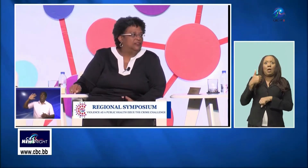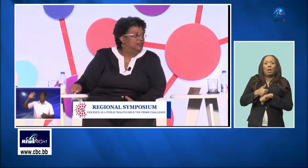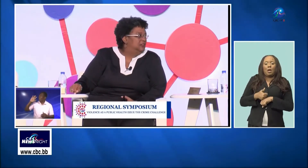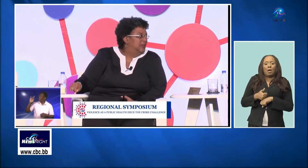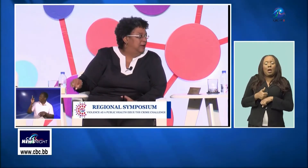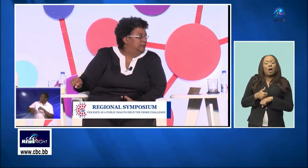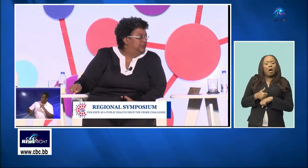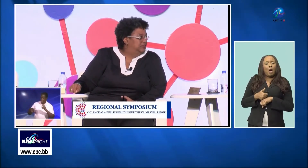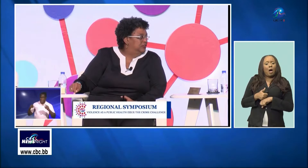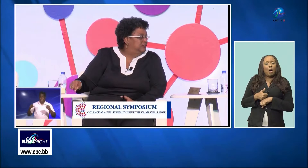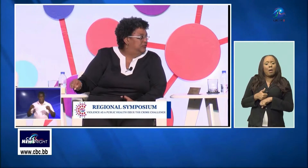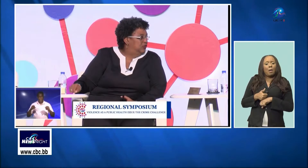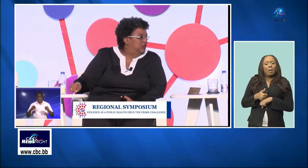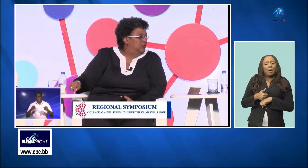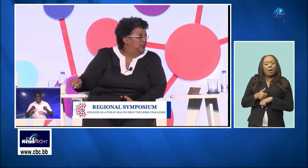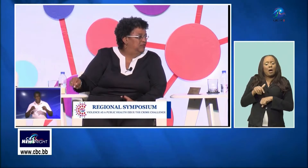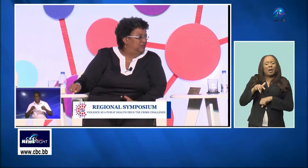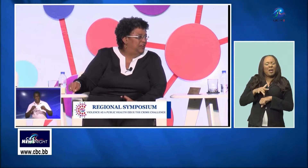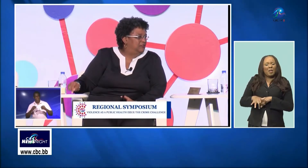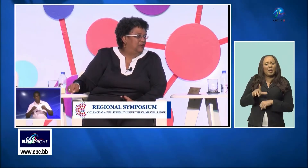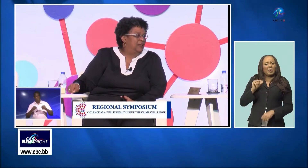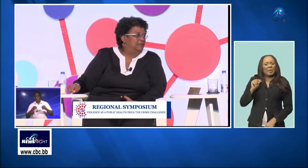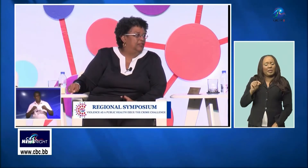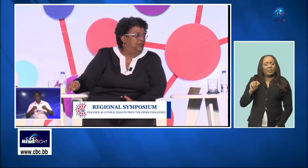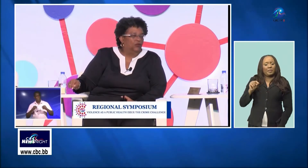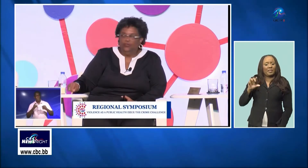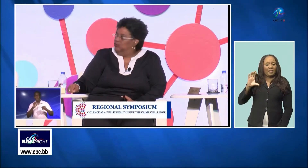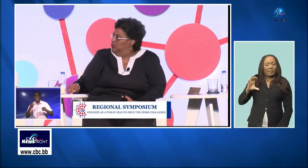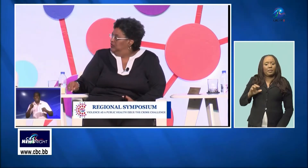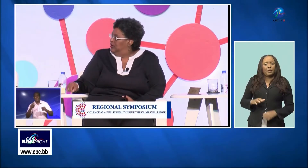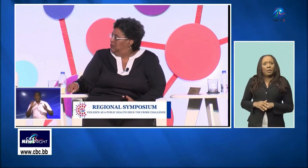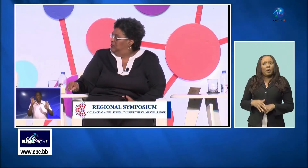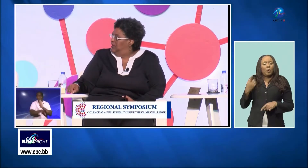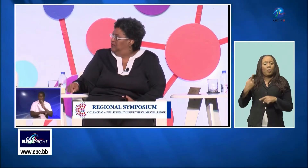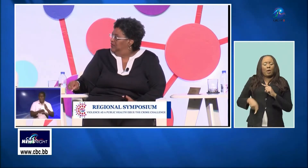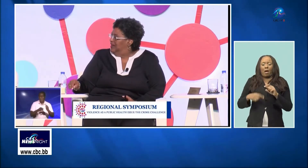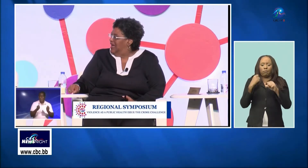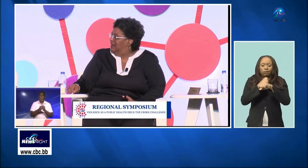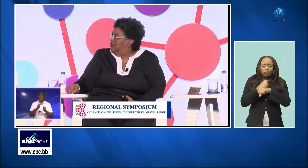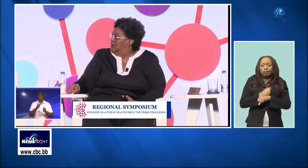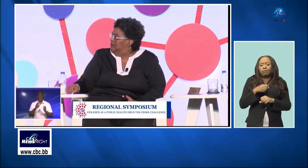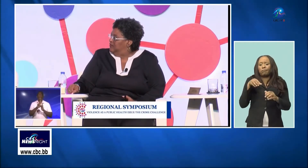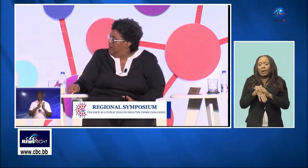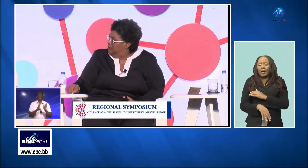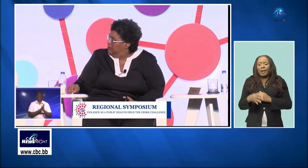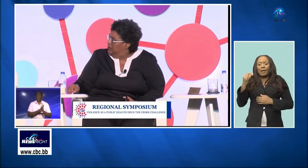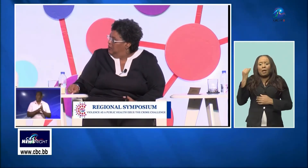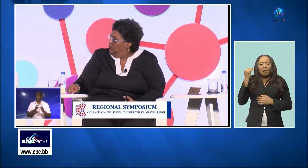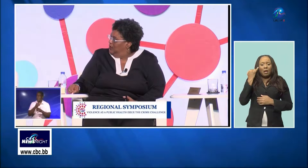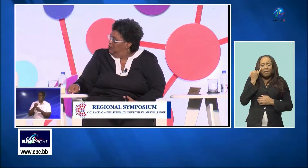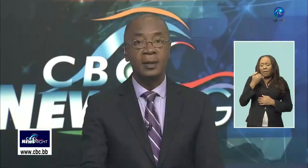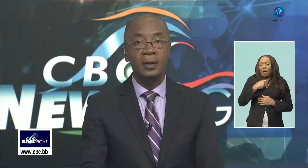fight and preserve law and order and fight crime with rules that were made for an analog